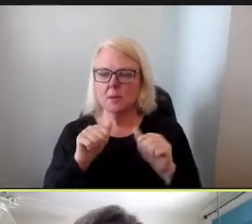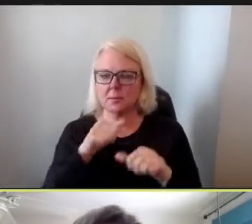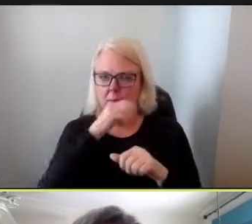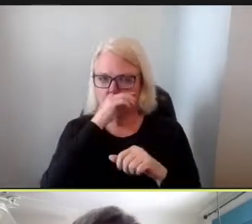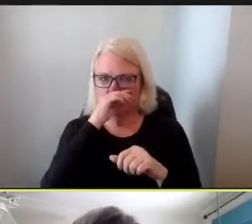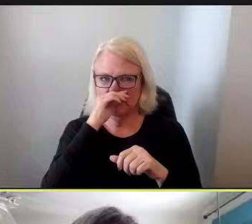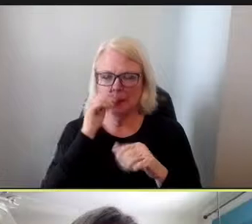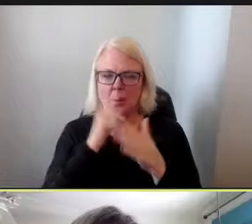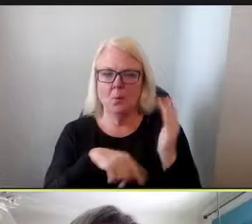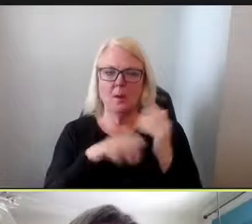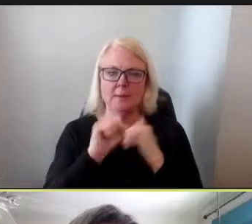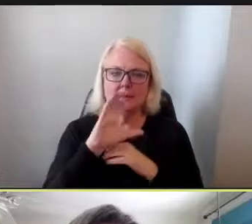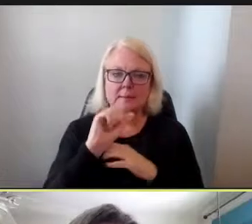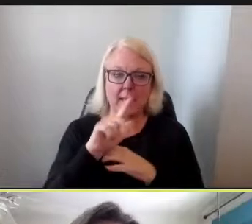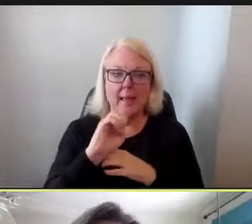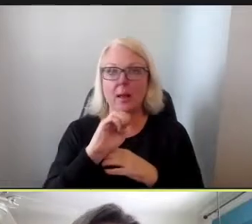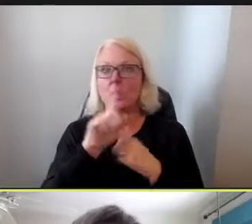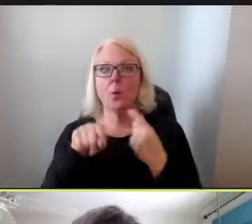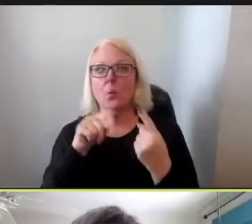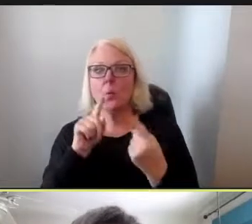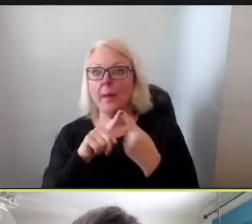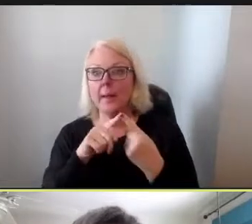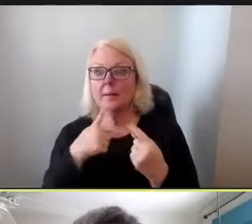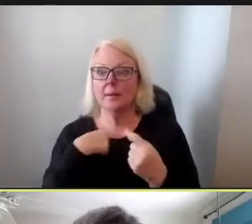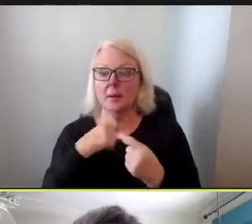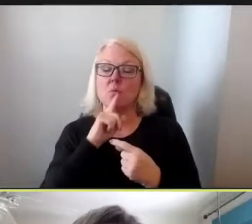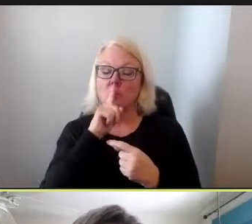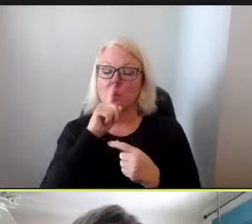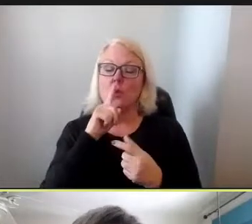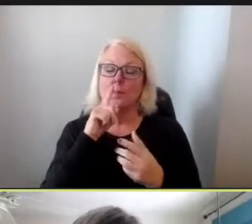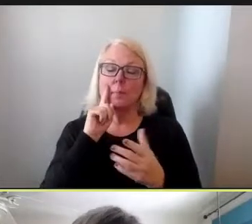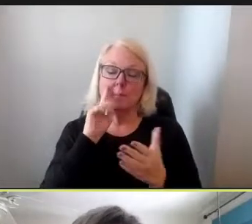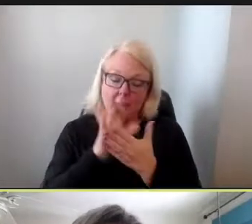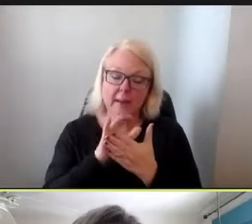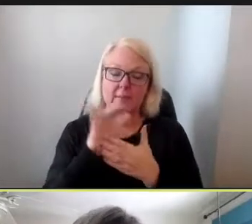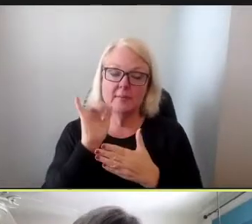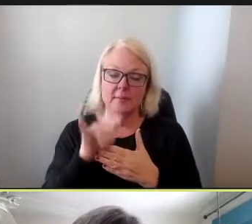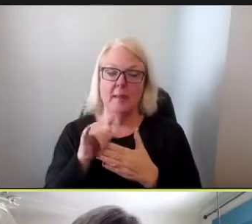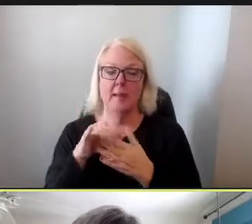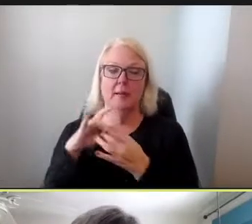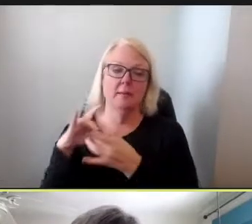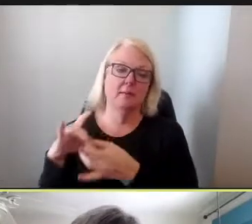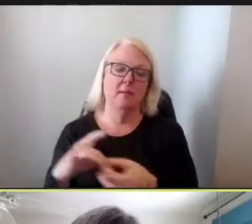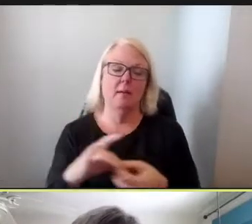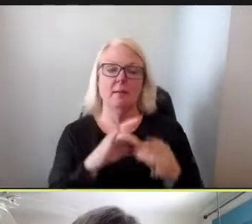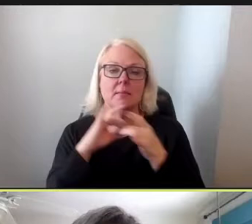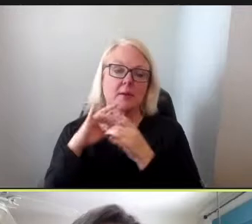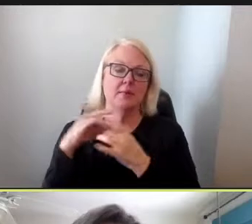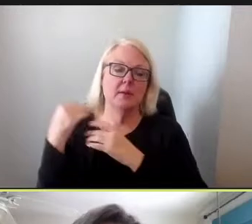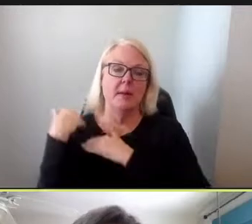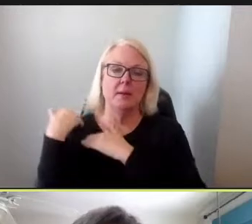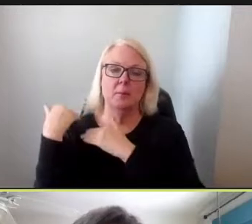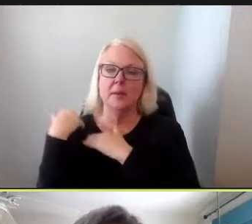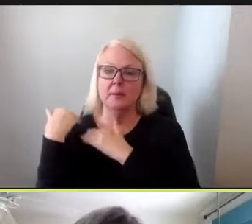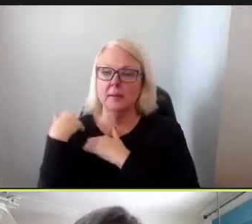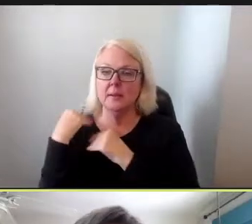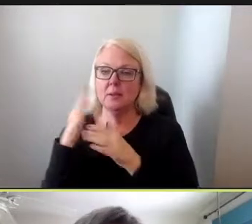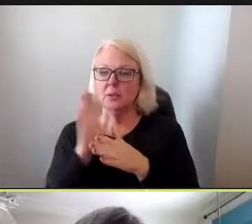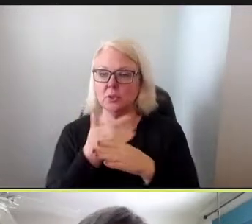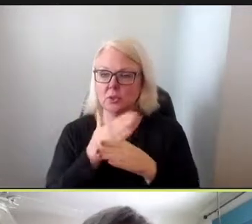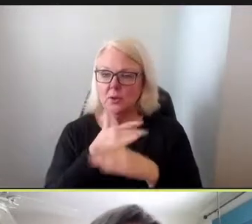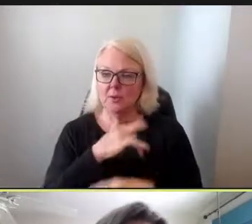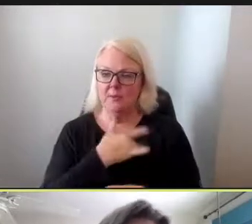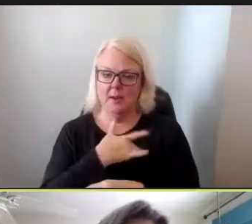what scale or when. I am firmly convinced that collective accountability, that a shared sense